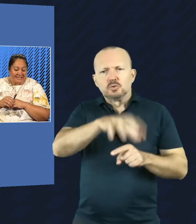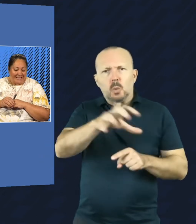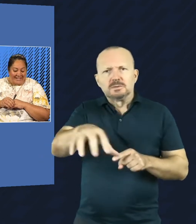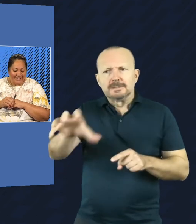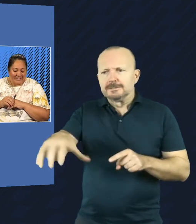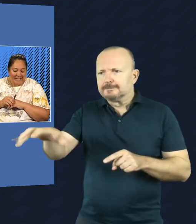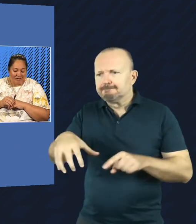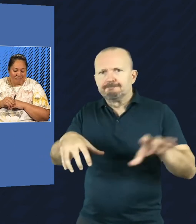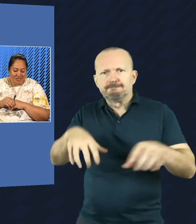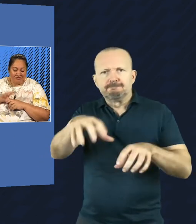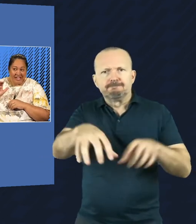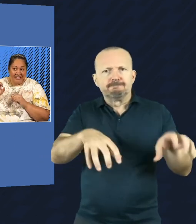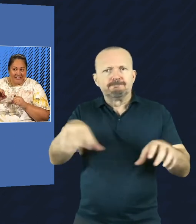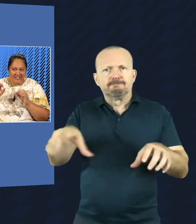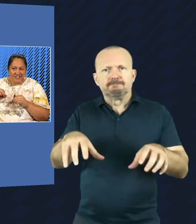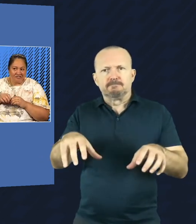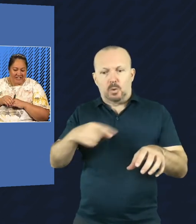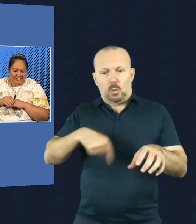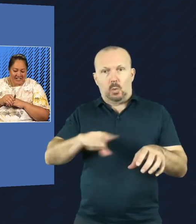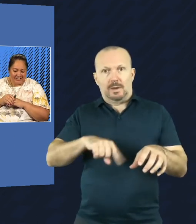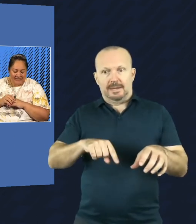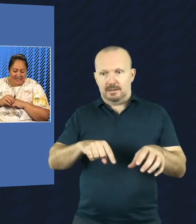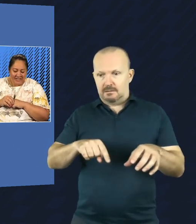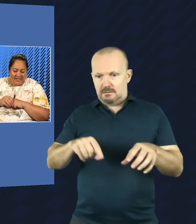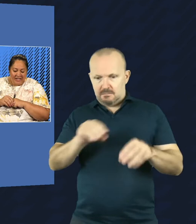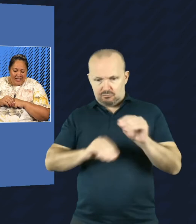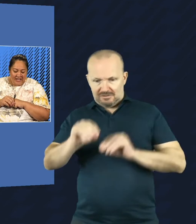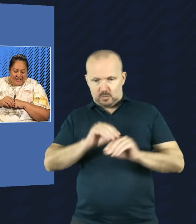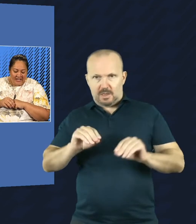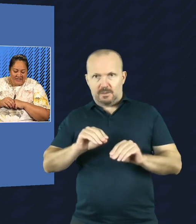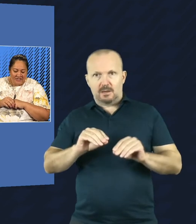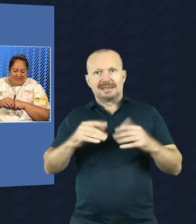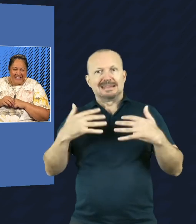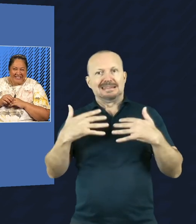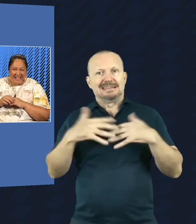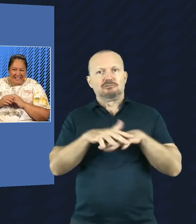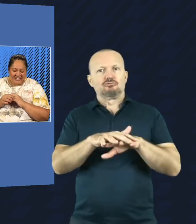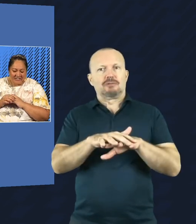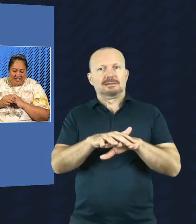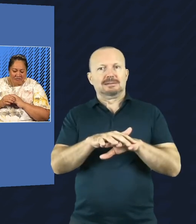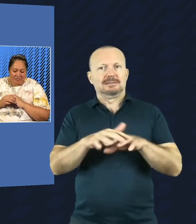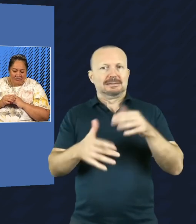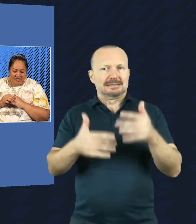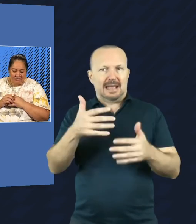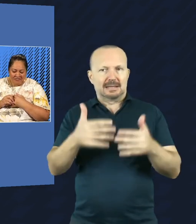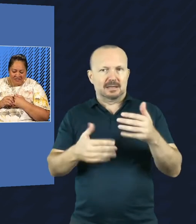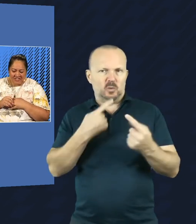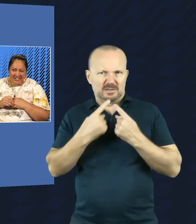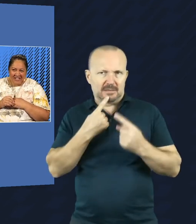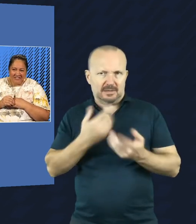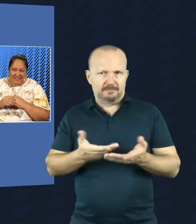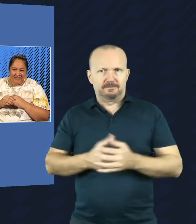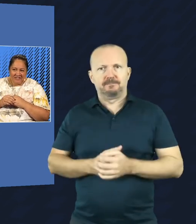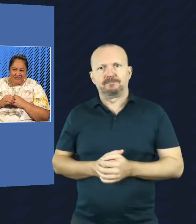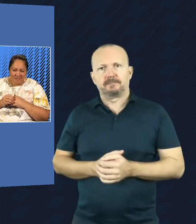We link it together to create integrated data. And linking data is a way for us